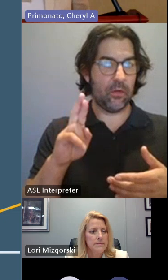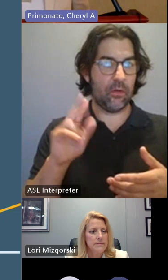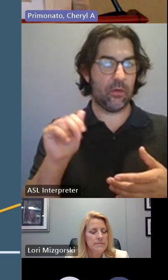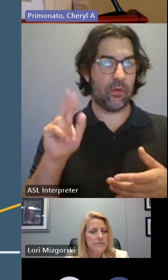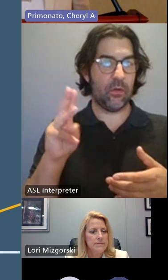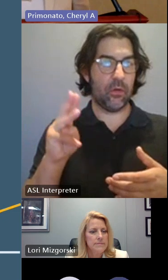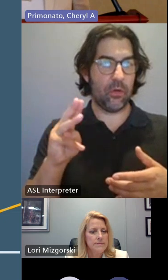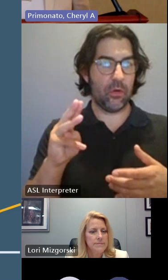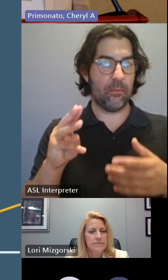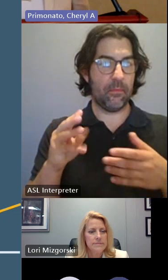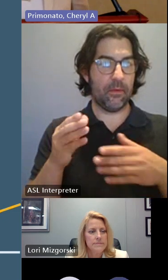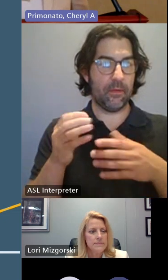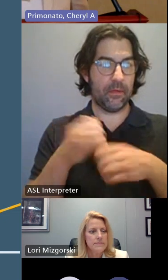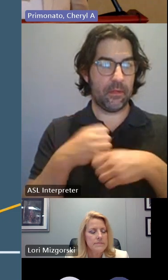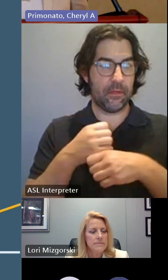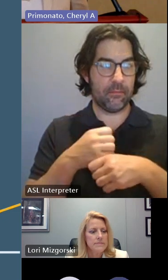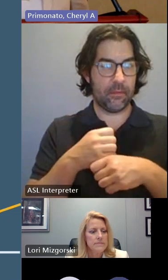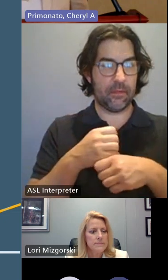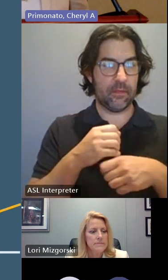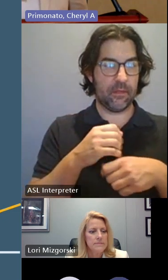was